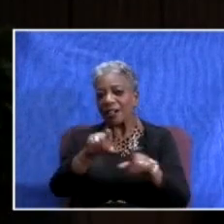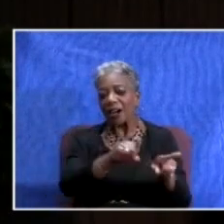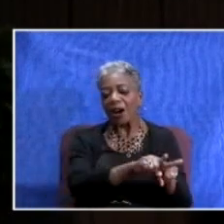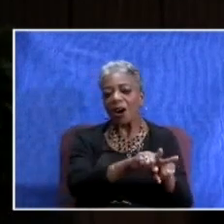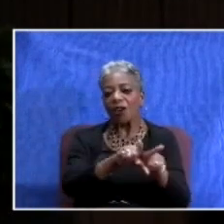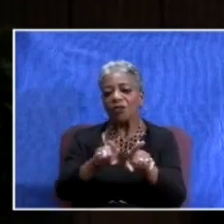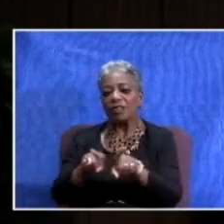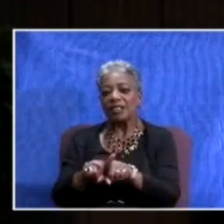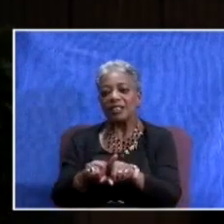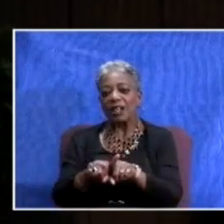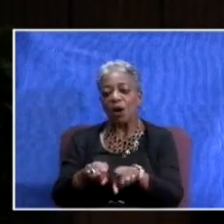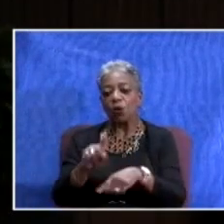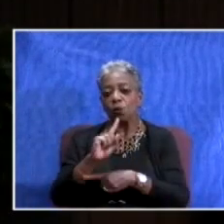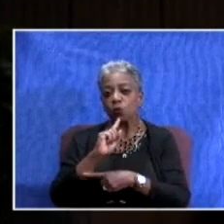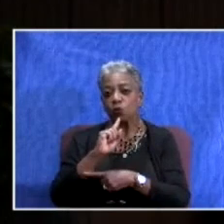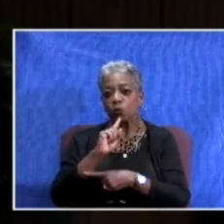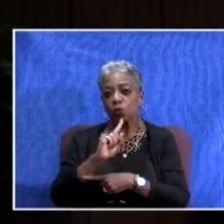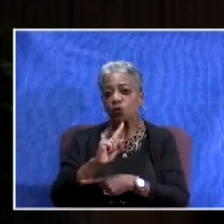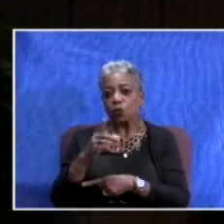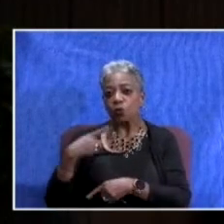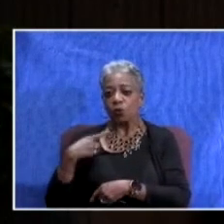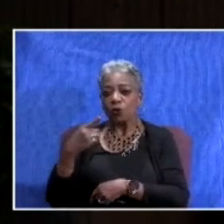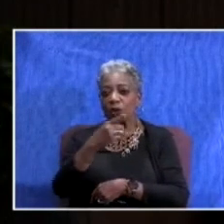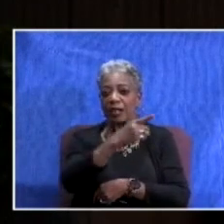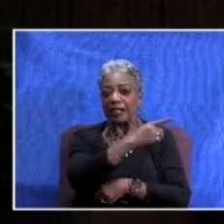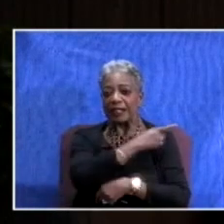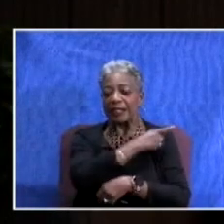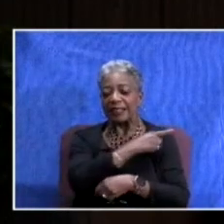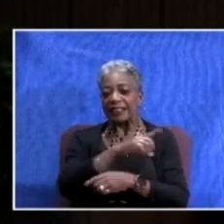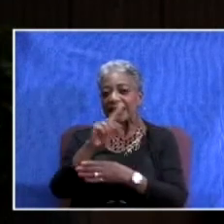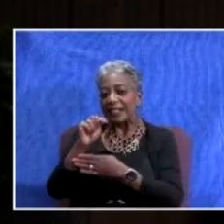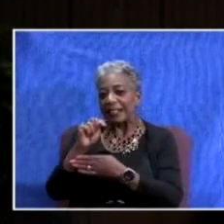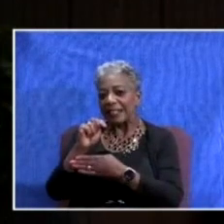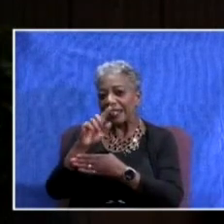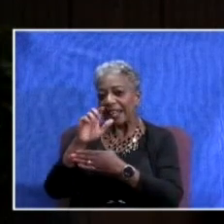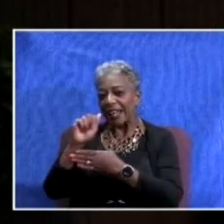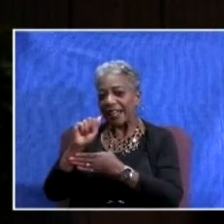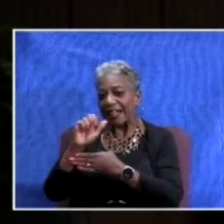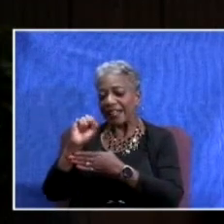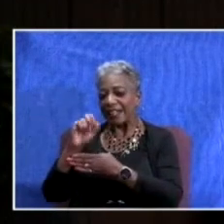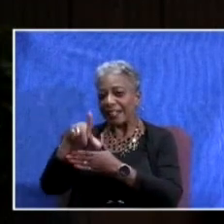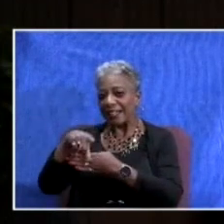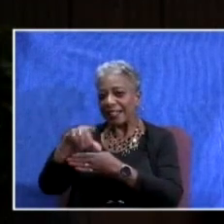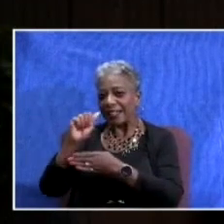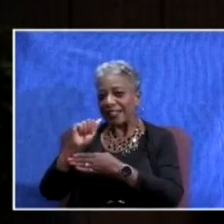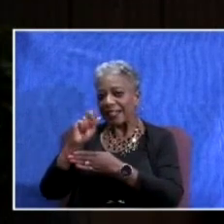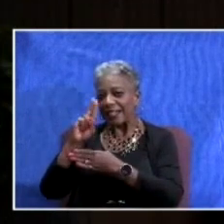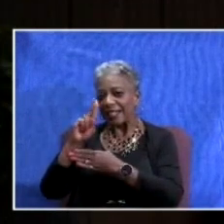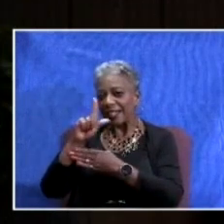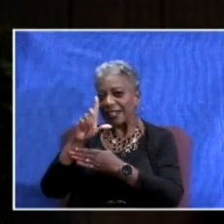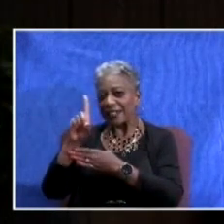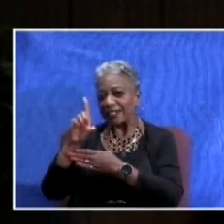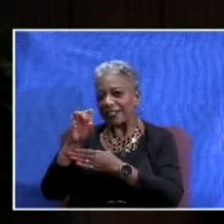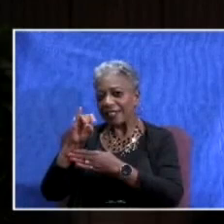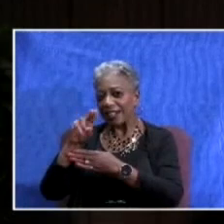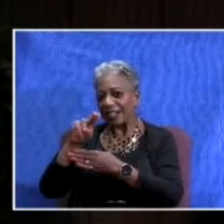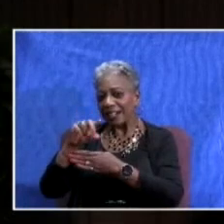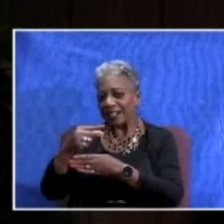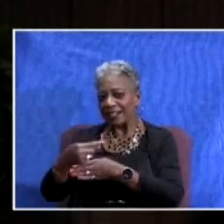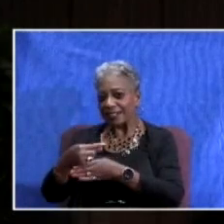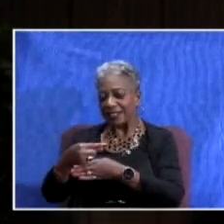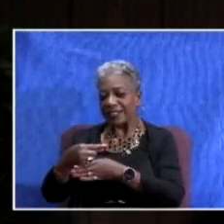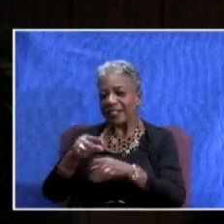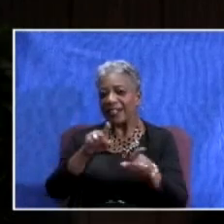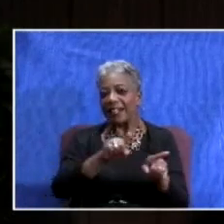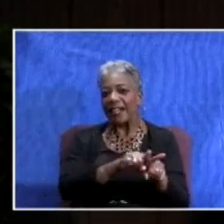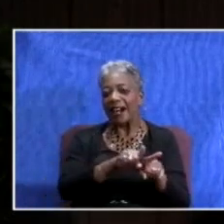phenomenal, Brother Deacon T.A. Spaulding. What a great brother. Deacon Letty Panwell. Thank you,